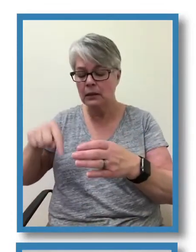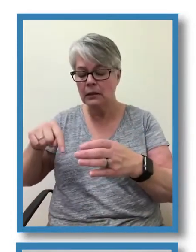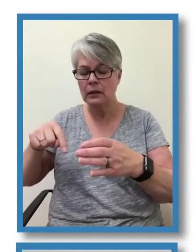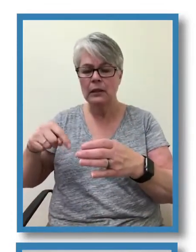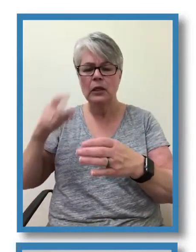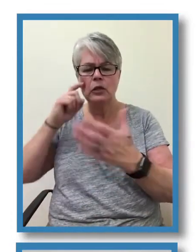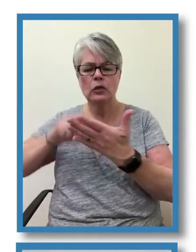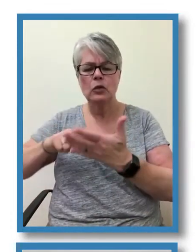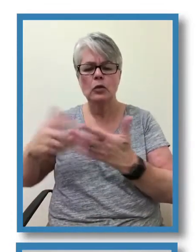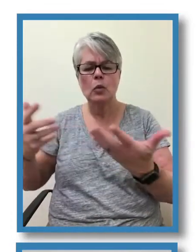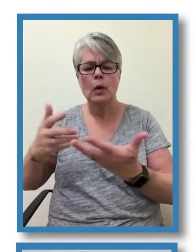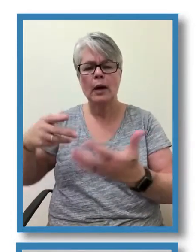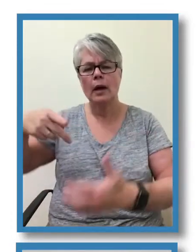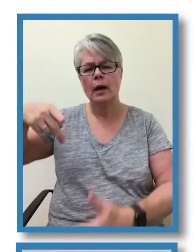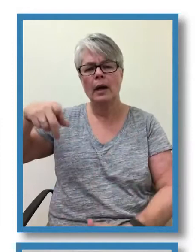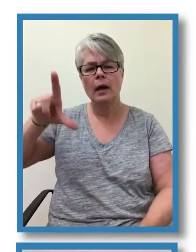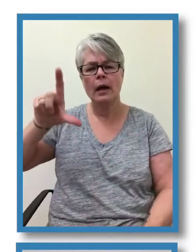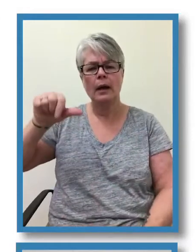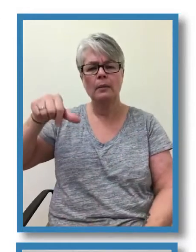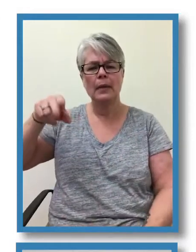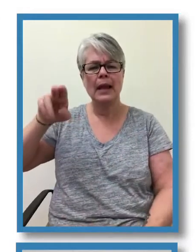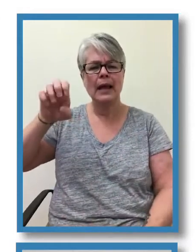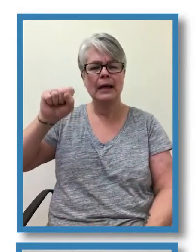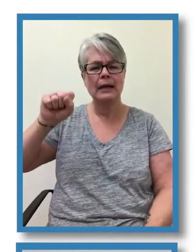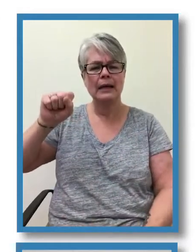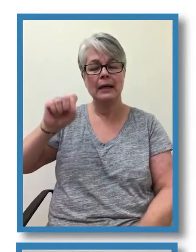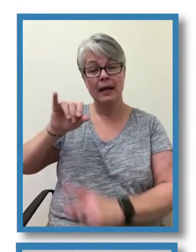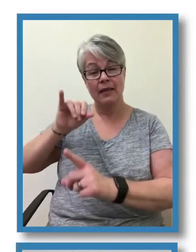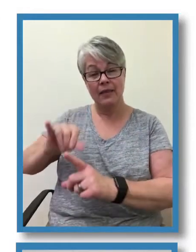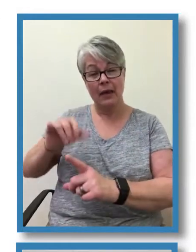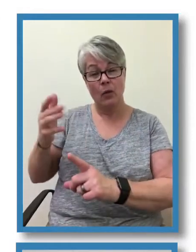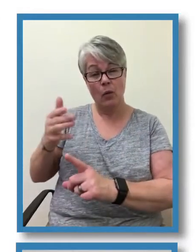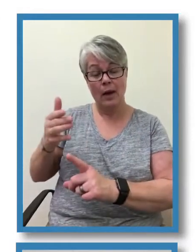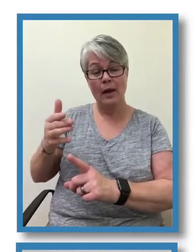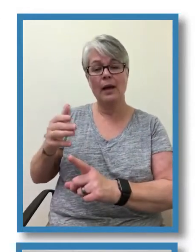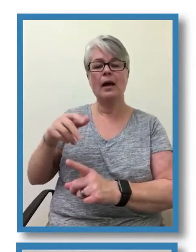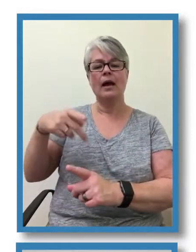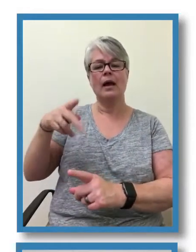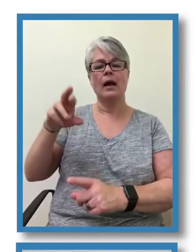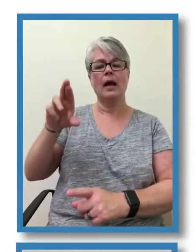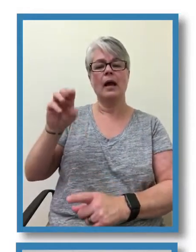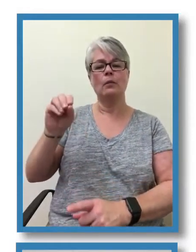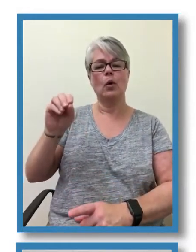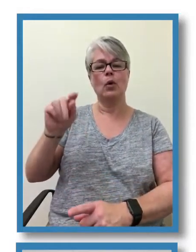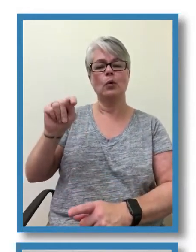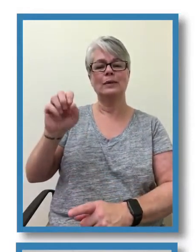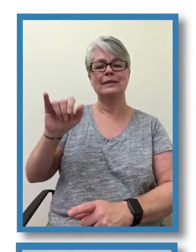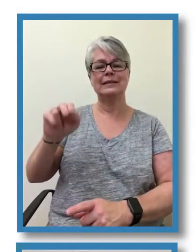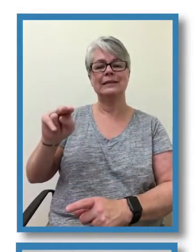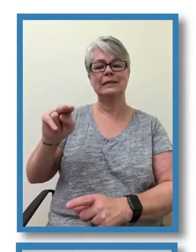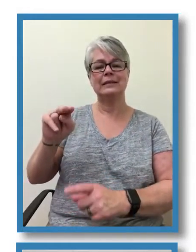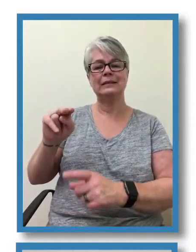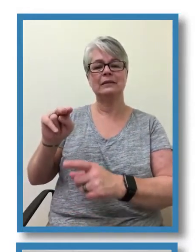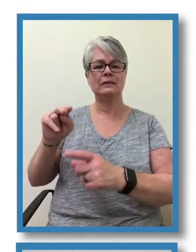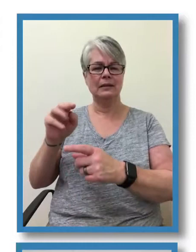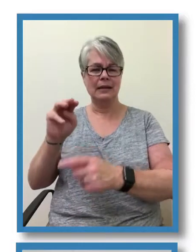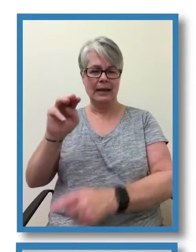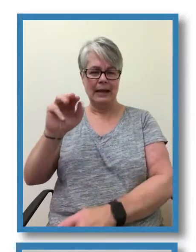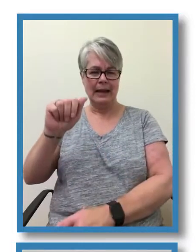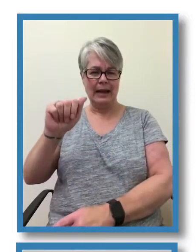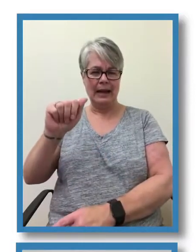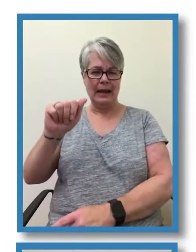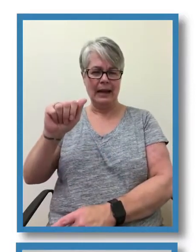and where some of the research is going to try and remove some of that amyloid from the brain. And inside the nerve cells are these neurofibrillary